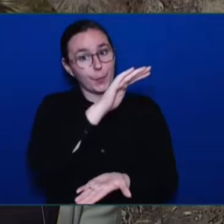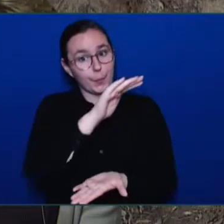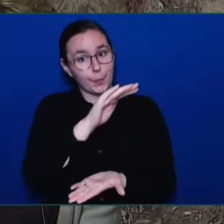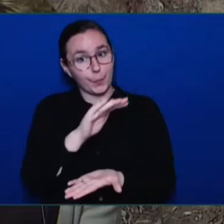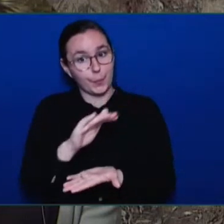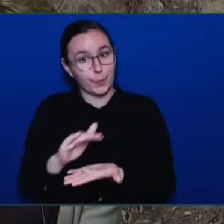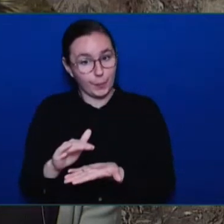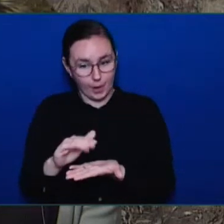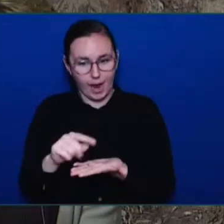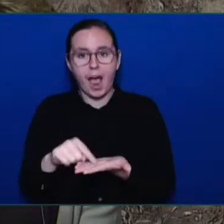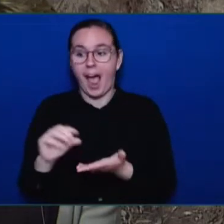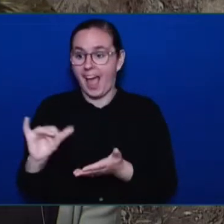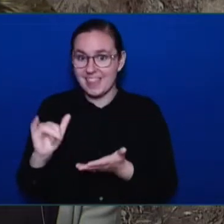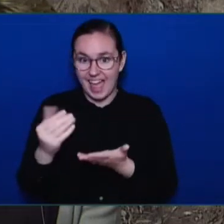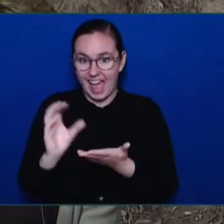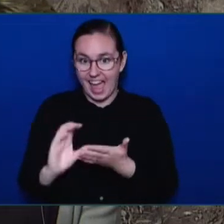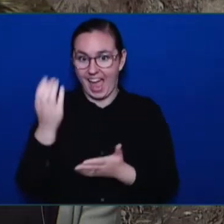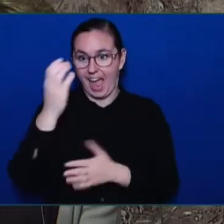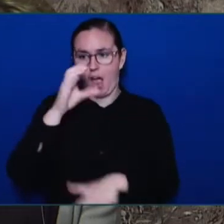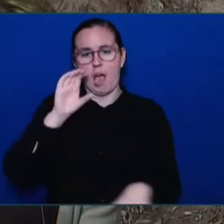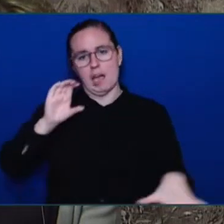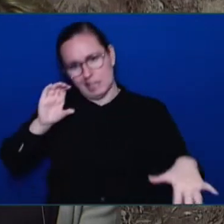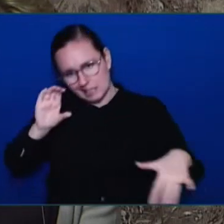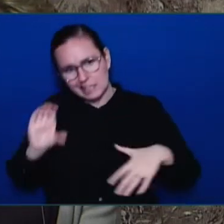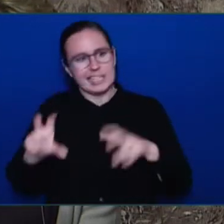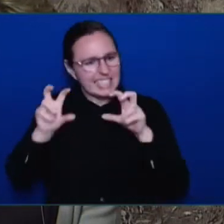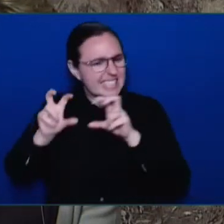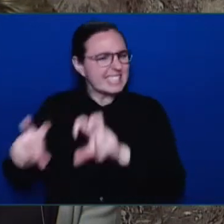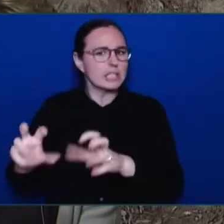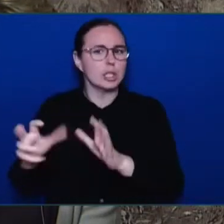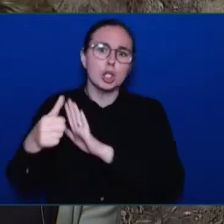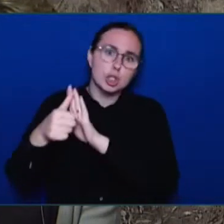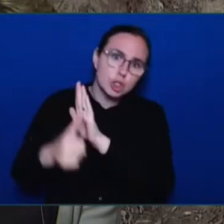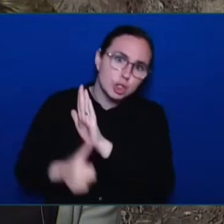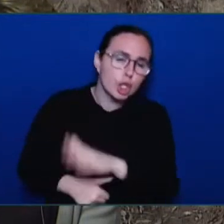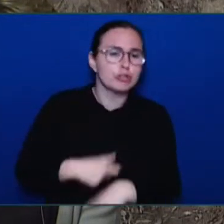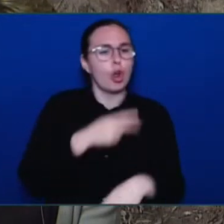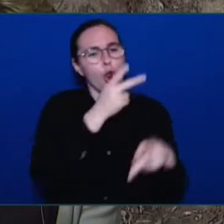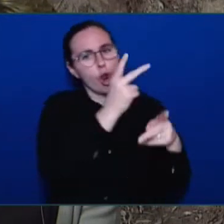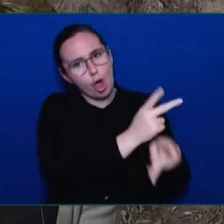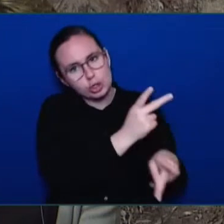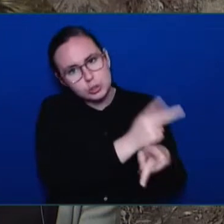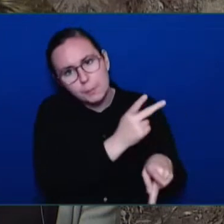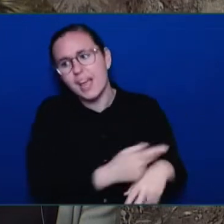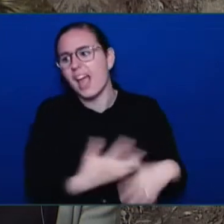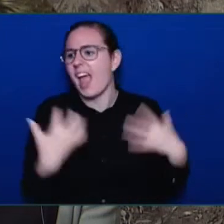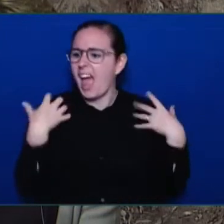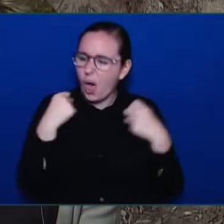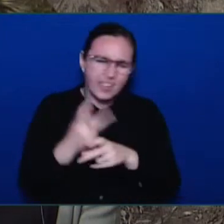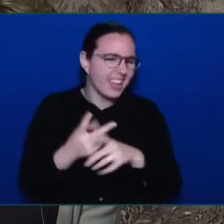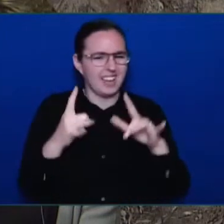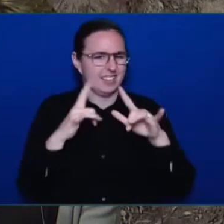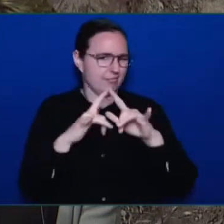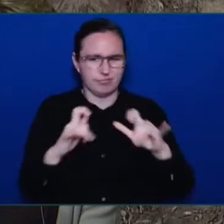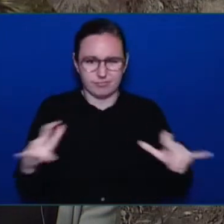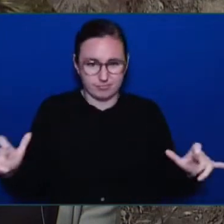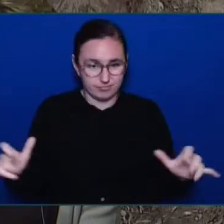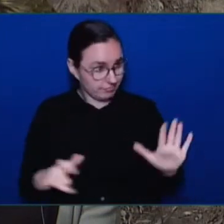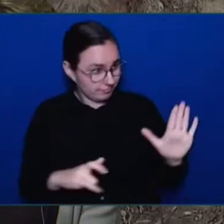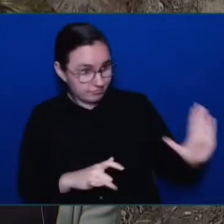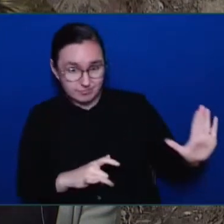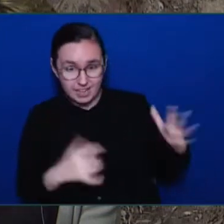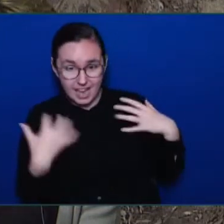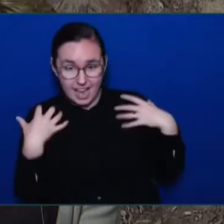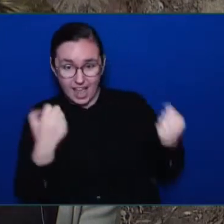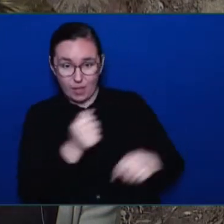Speaker. We've added in her health authority, Honourable Speaker, more than doubled the number of MRIs per capita